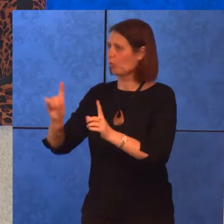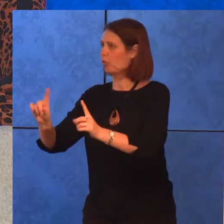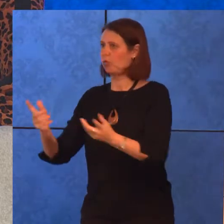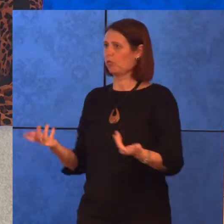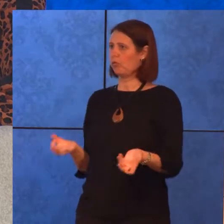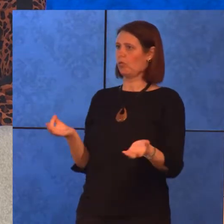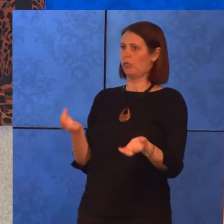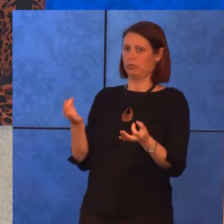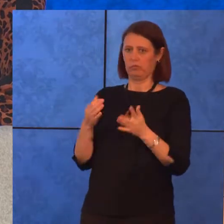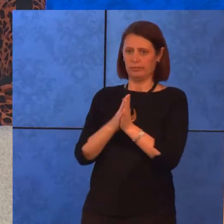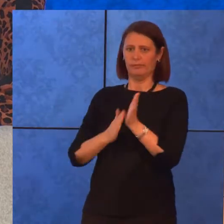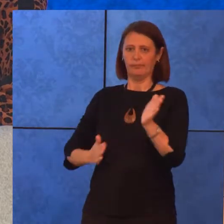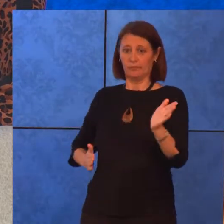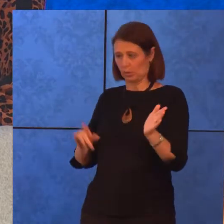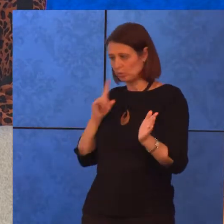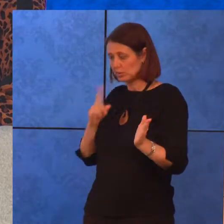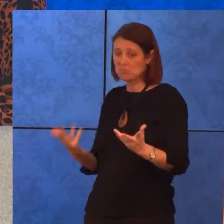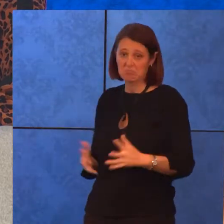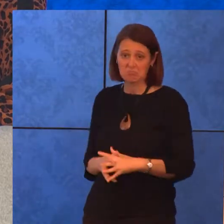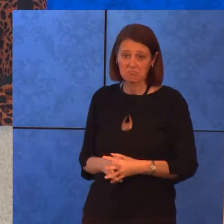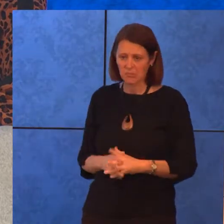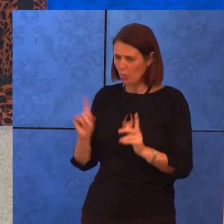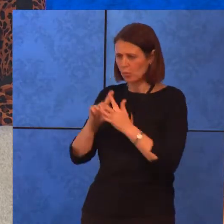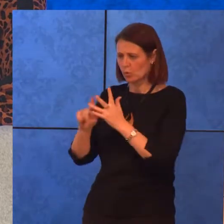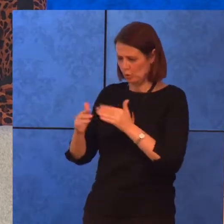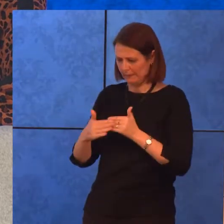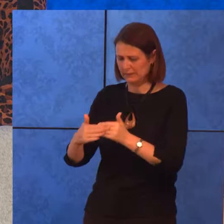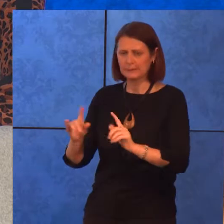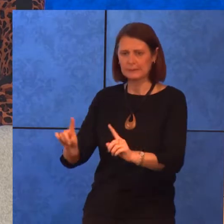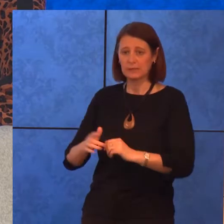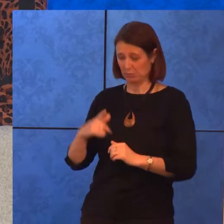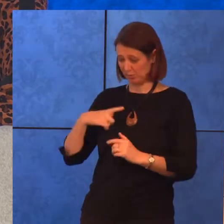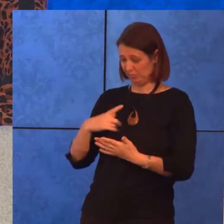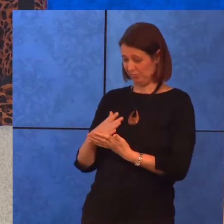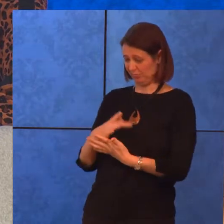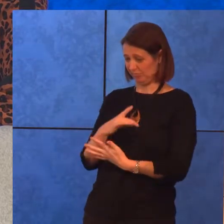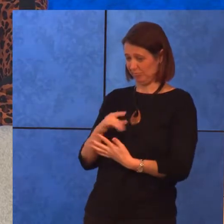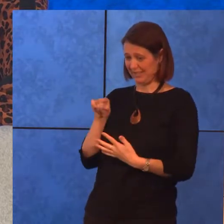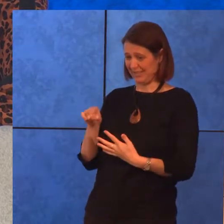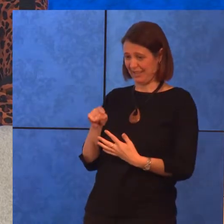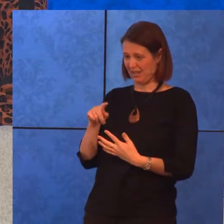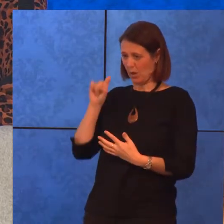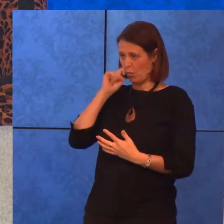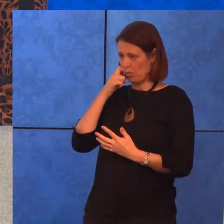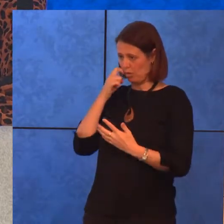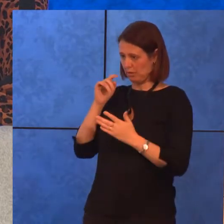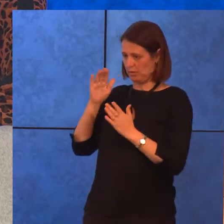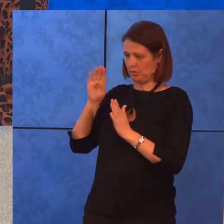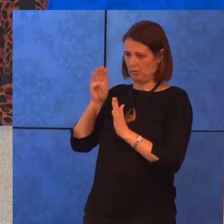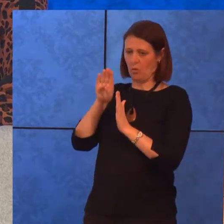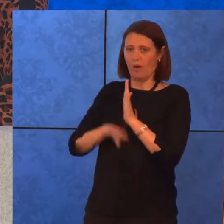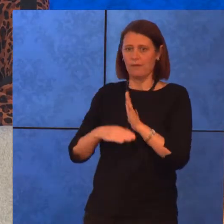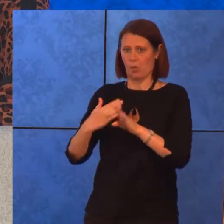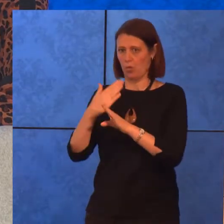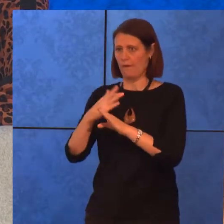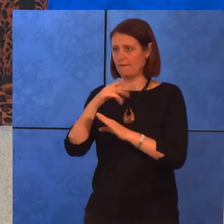huge delays, I think you could probably say. What are we doing to fix that? Because I think that's one of the key things that would drastically slash not only your workload, but the